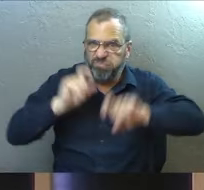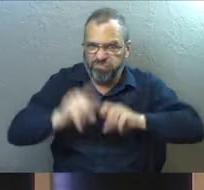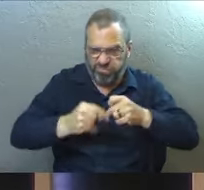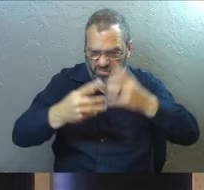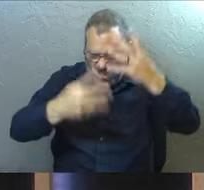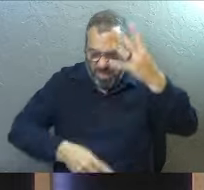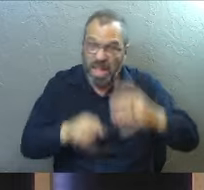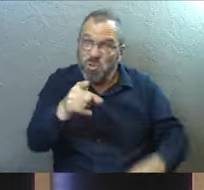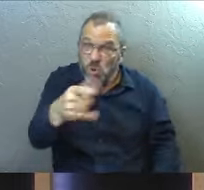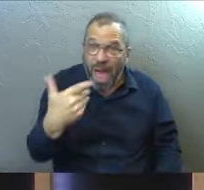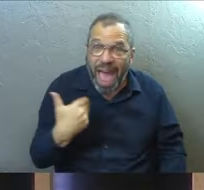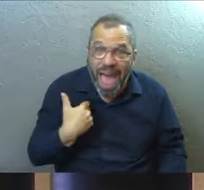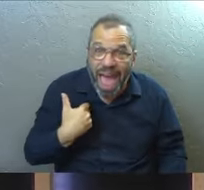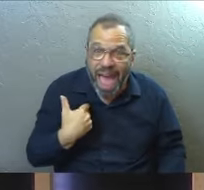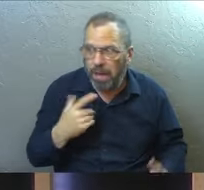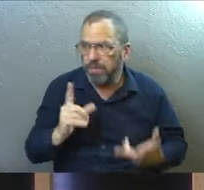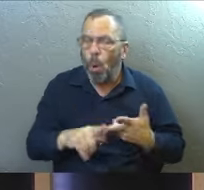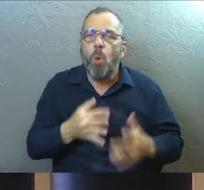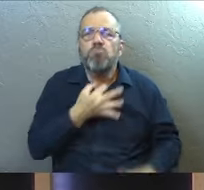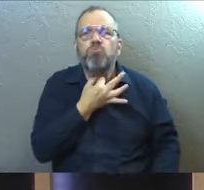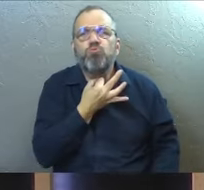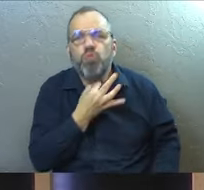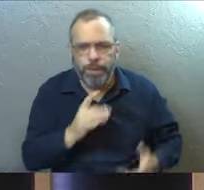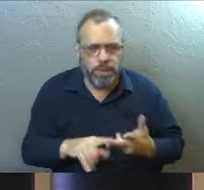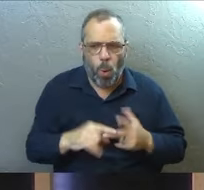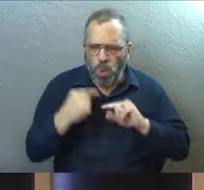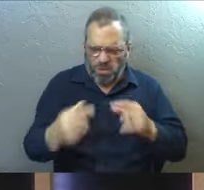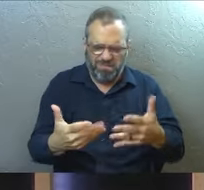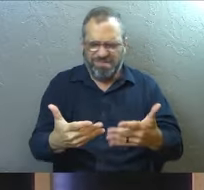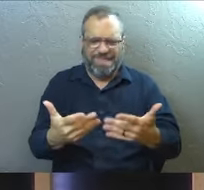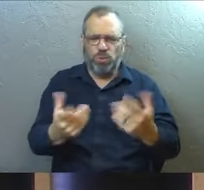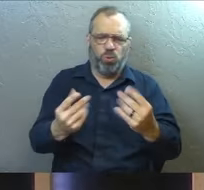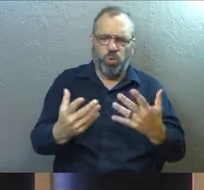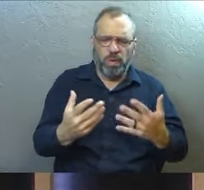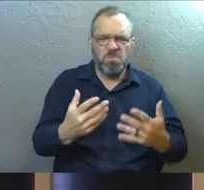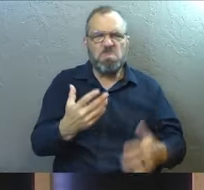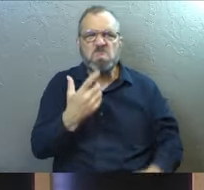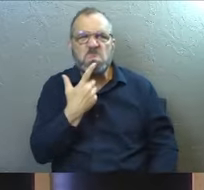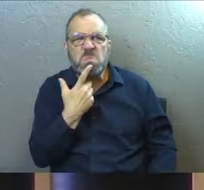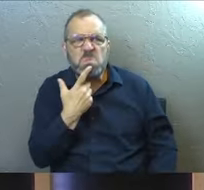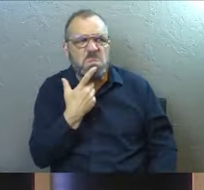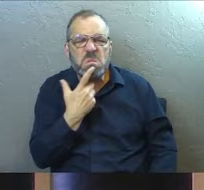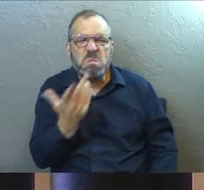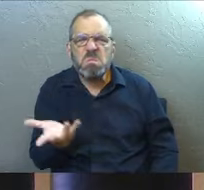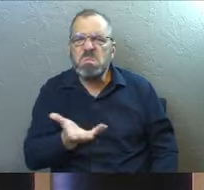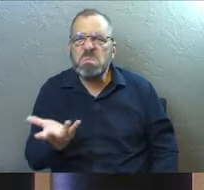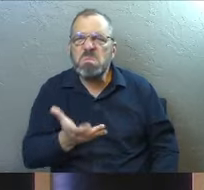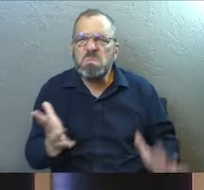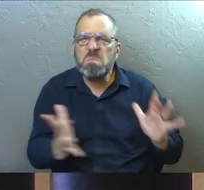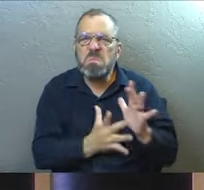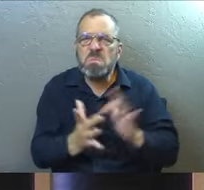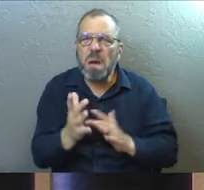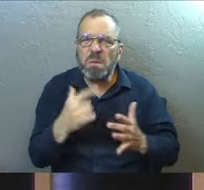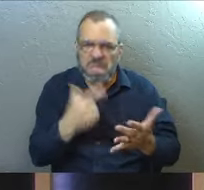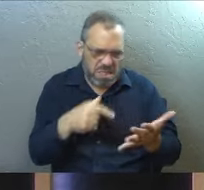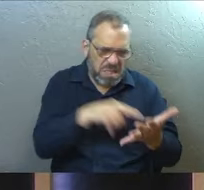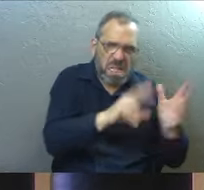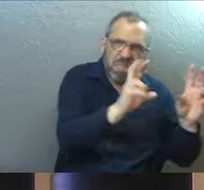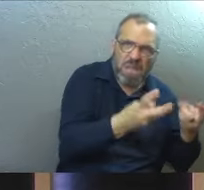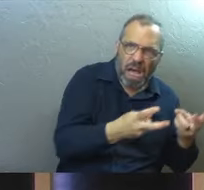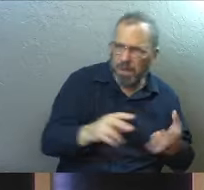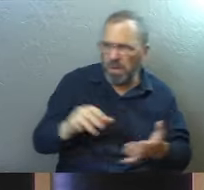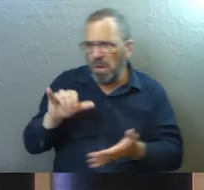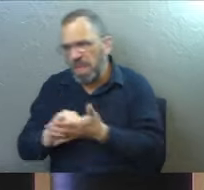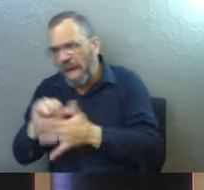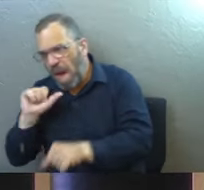all have. There's lots of things that we're curious about or things that we're struggling with, or we wonder, you know, what does the Bible say about this topic, or how